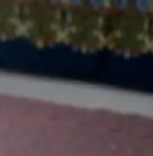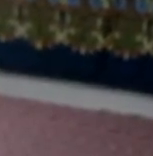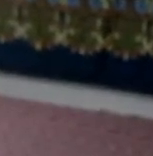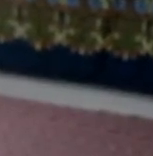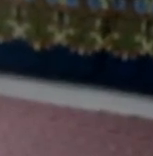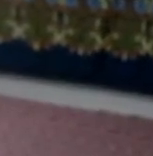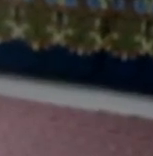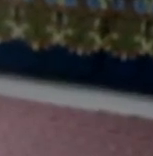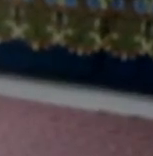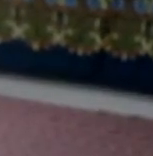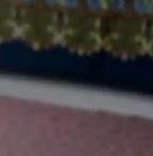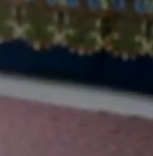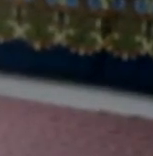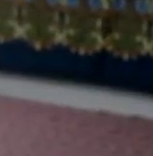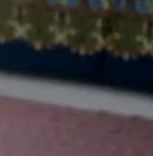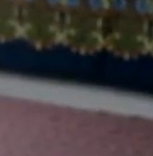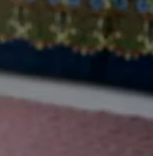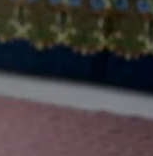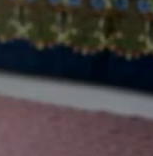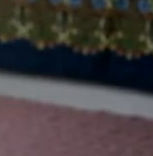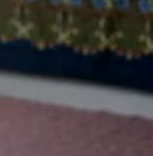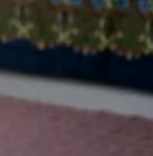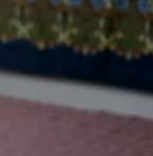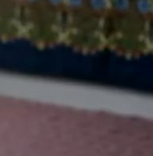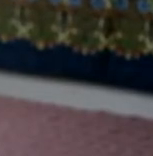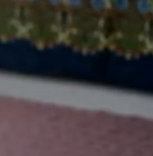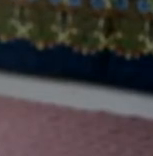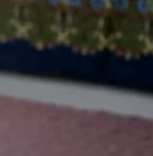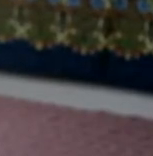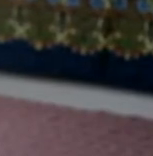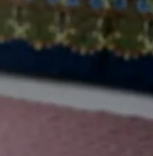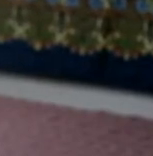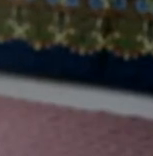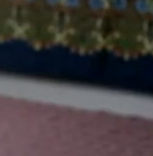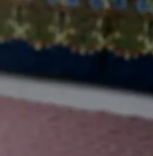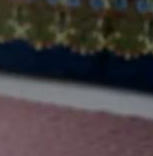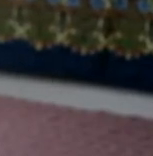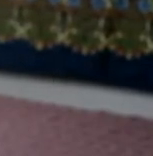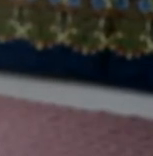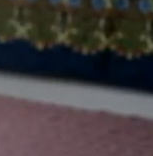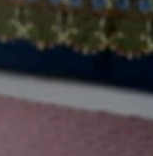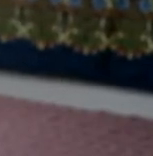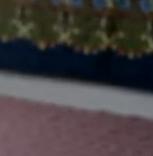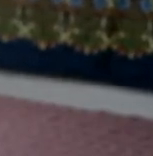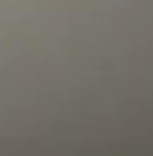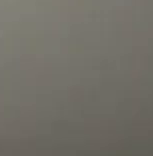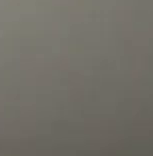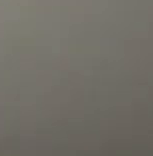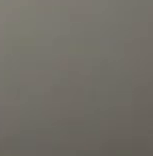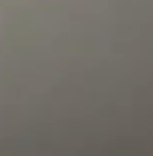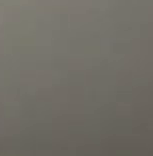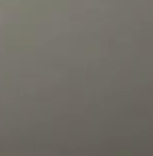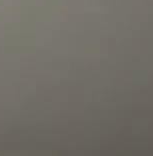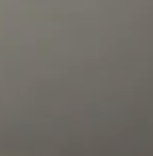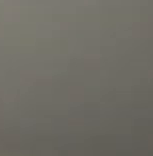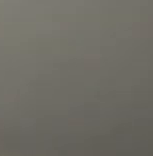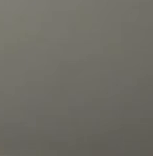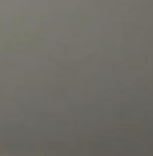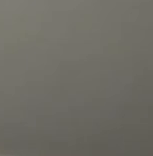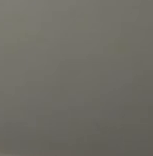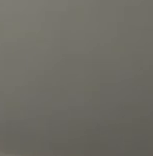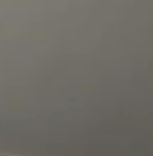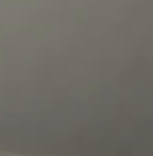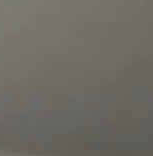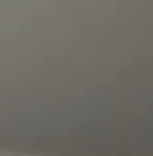many. The numbers vary for anywhere from, 20 to 60, especially on a night